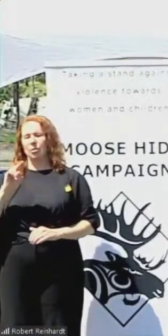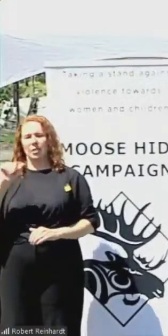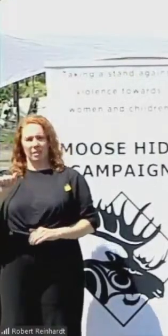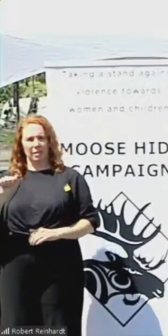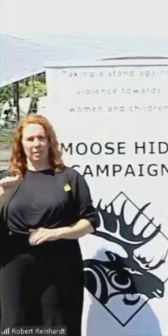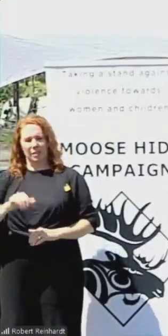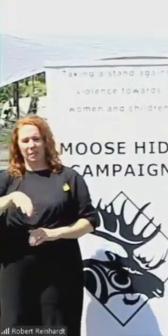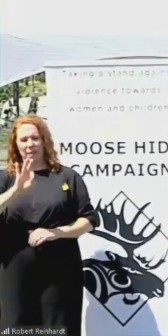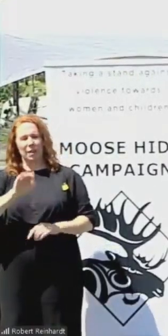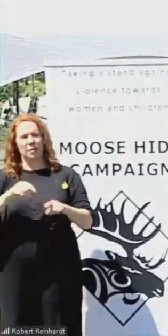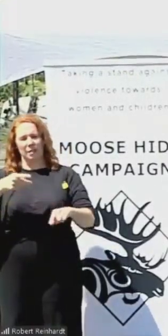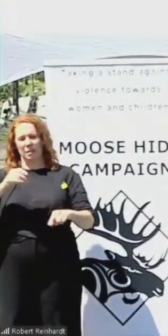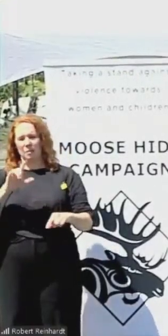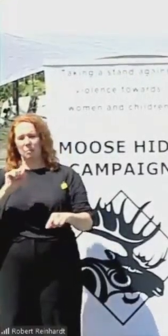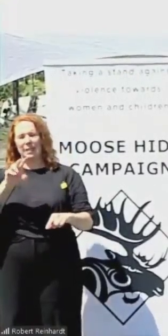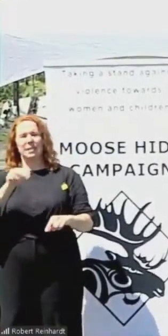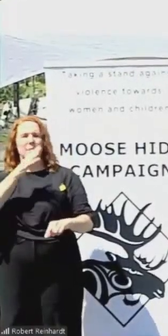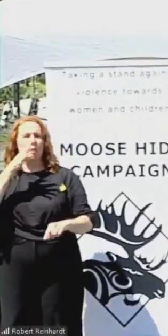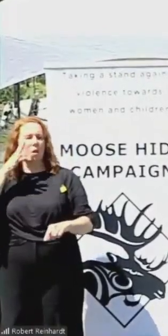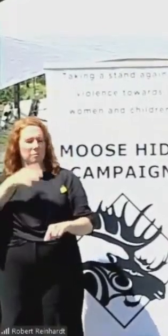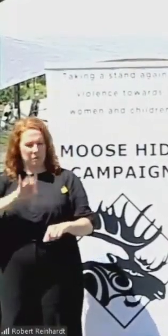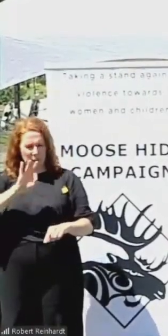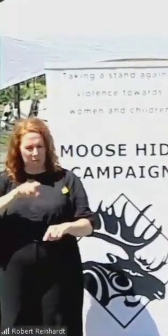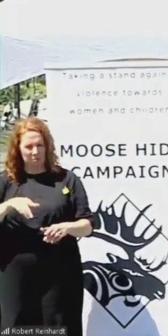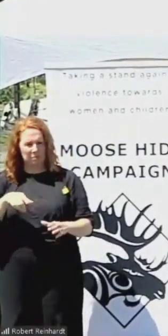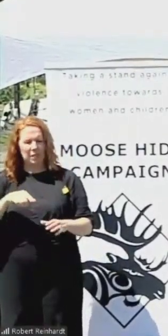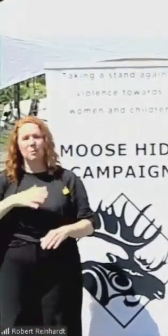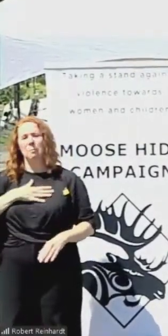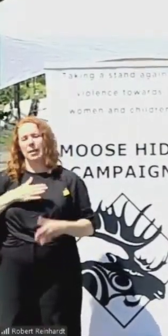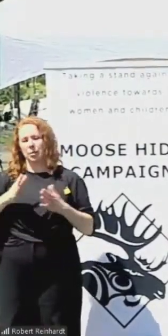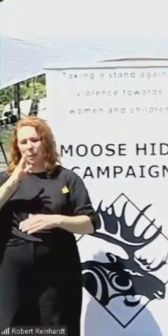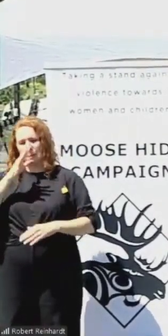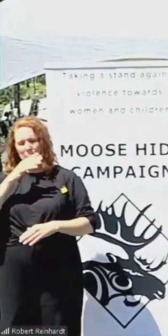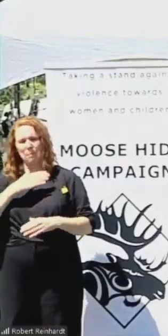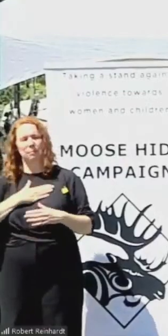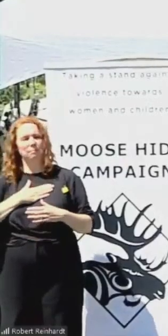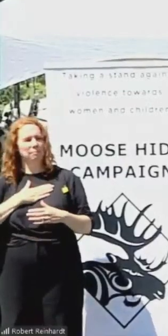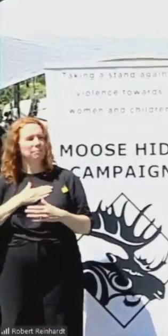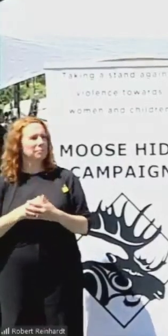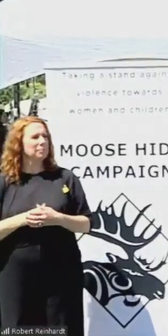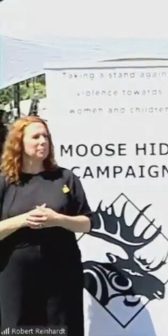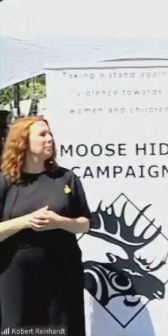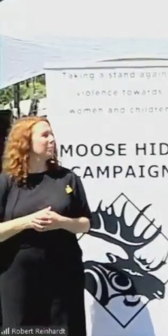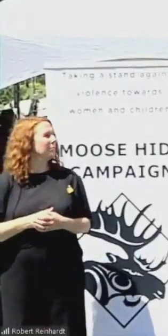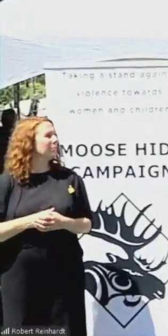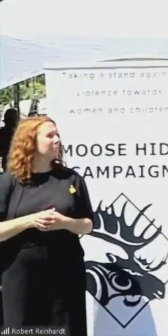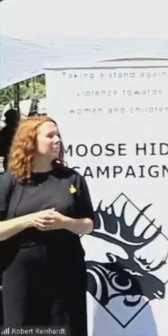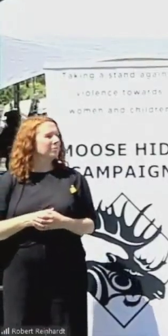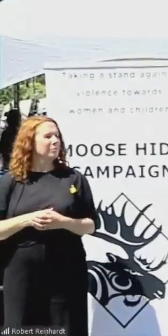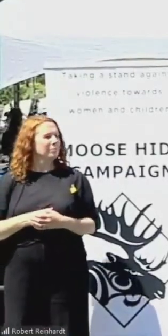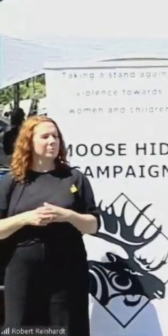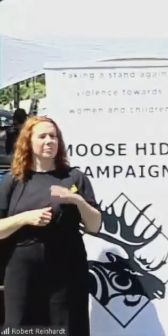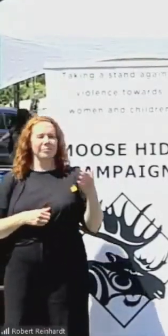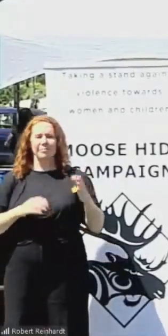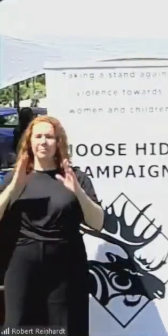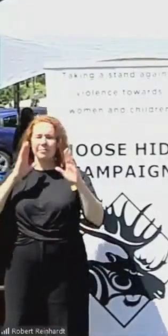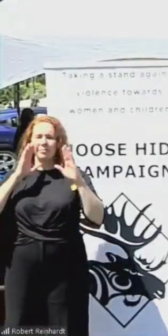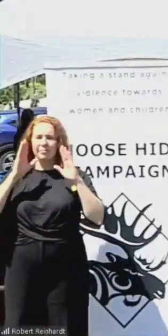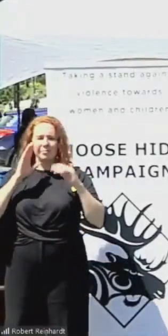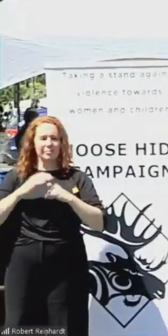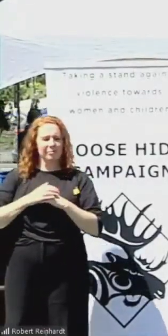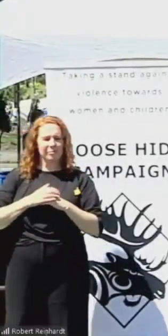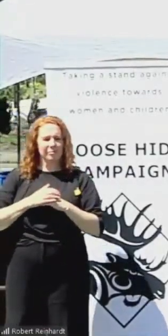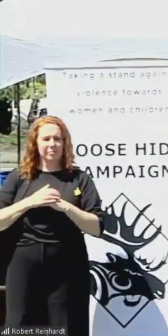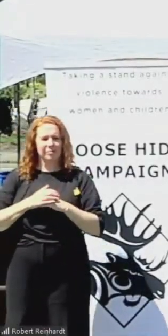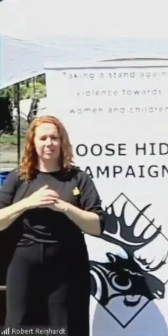was found on the Picton farm, and she was my street mom. Hi, all my relations. Hi there, my